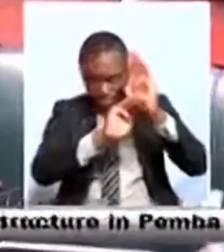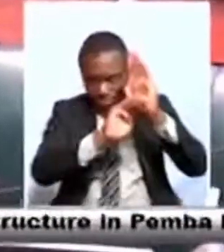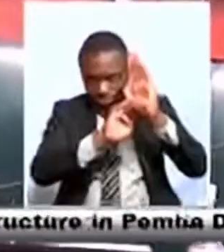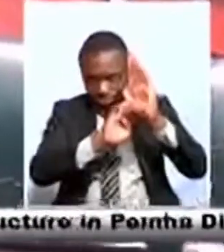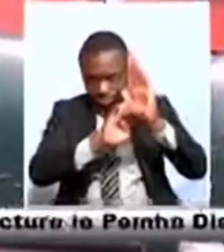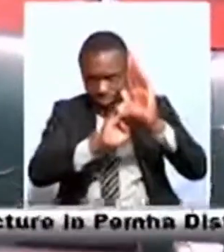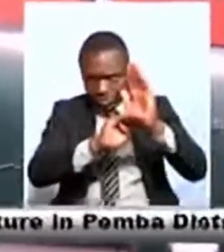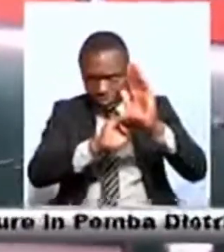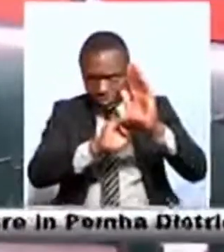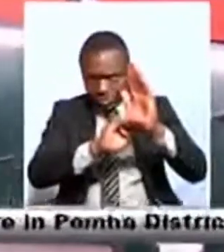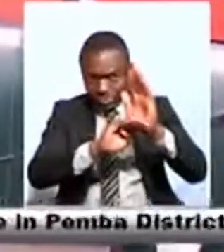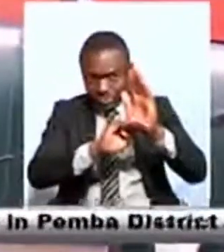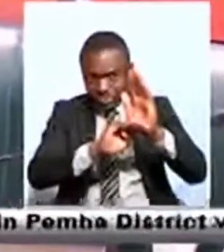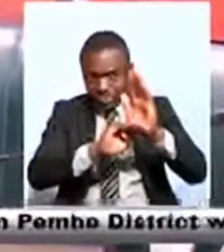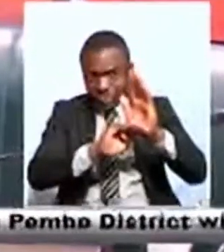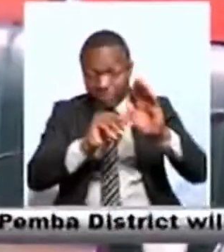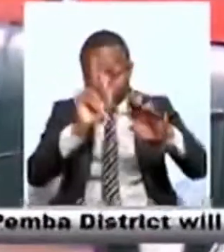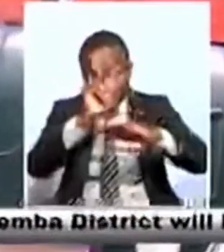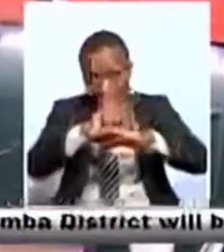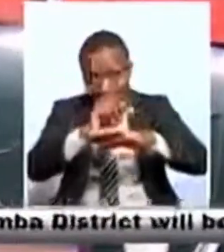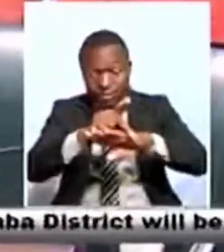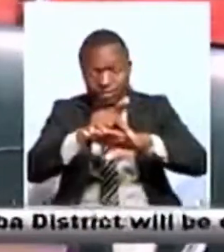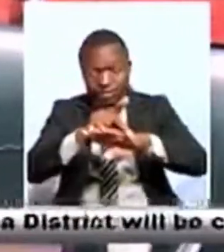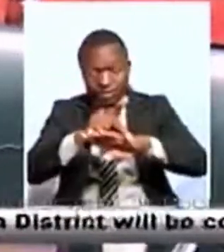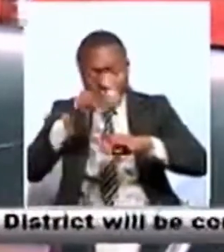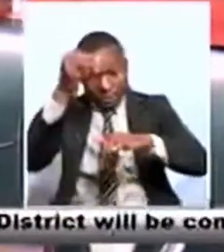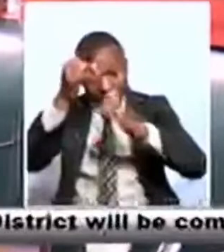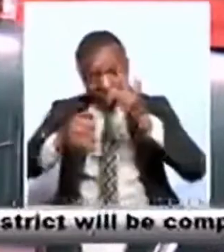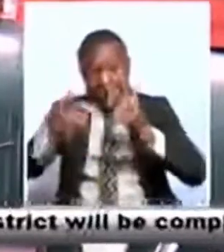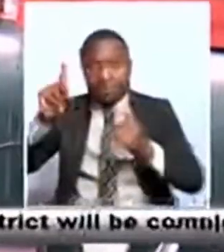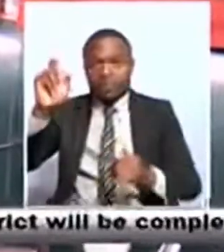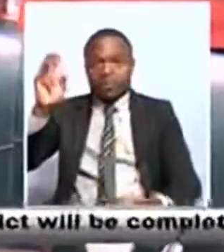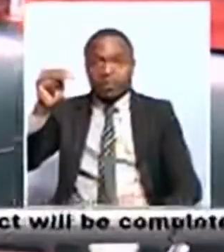in Pemba district will be completed: